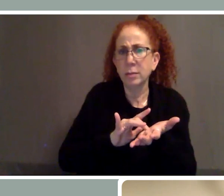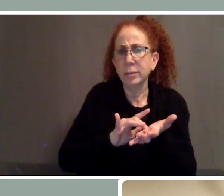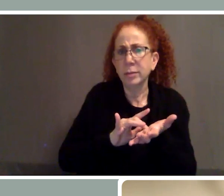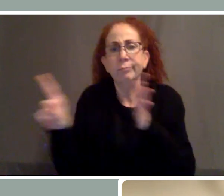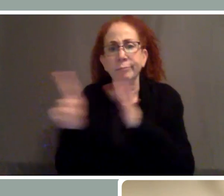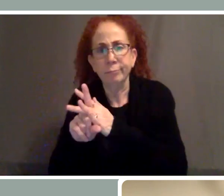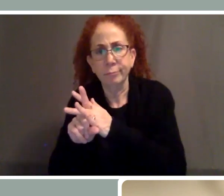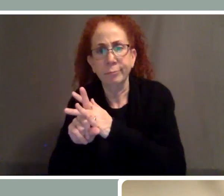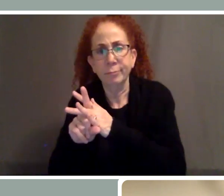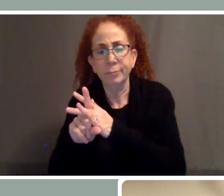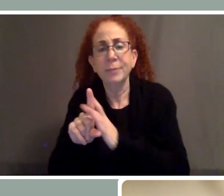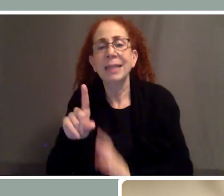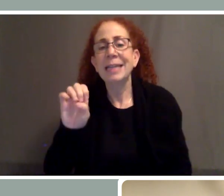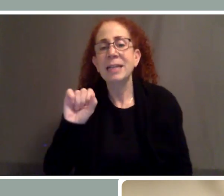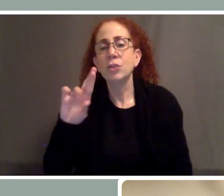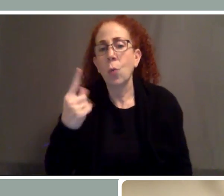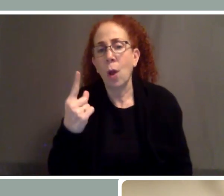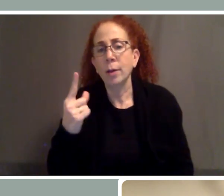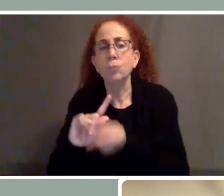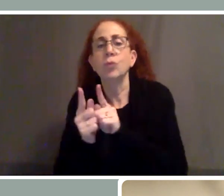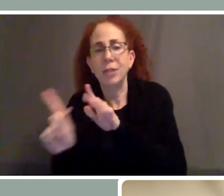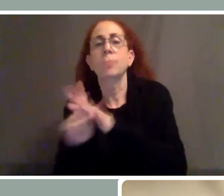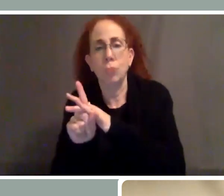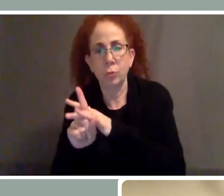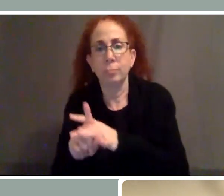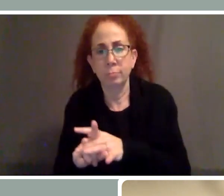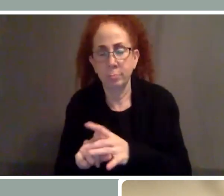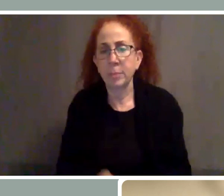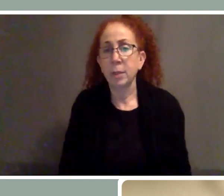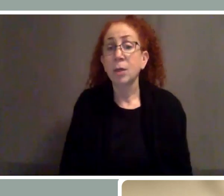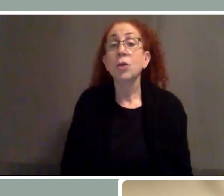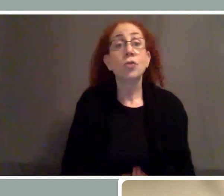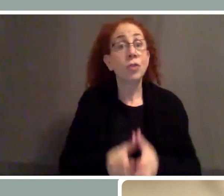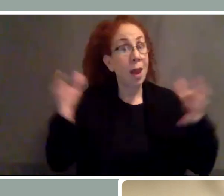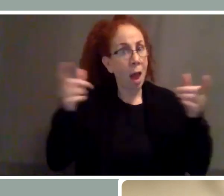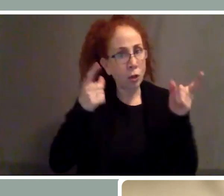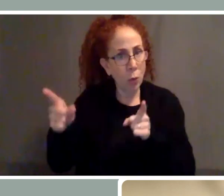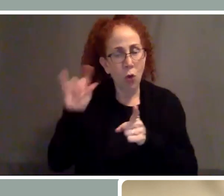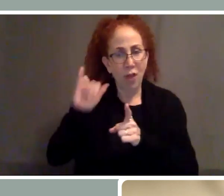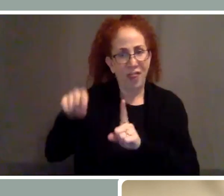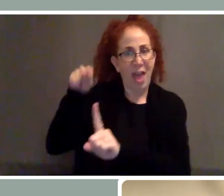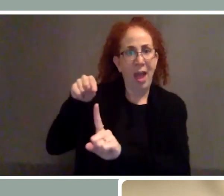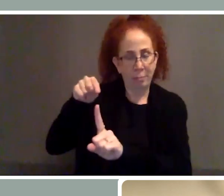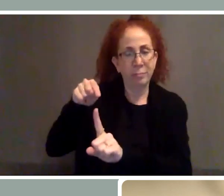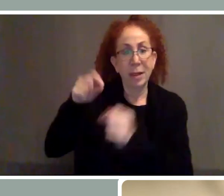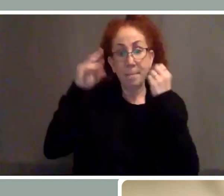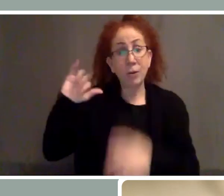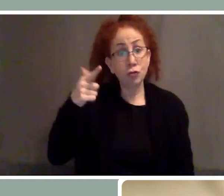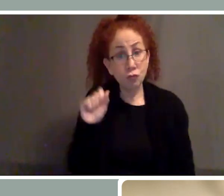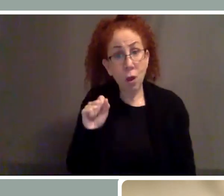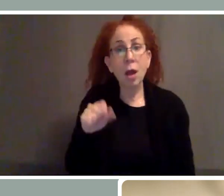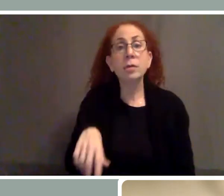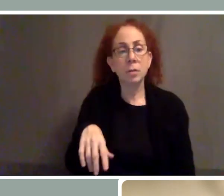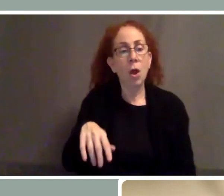these ESR1 mutations emerging. So yes, there is a lot going on that, and there are drugs that are active, and fulvestrant